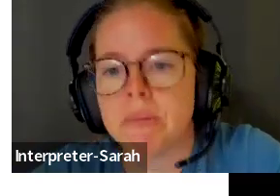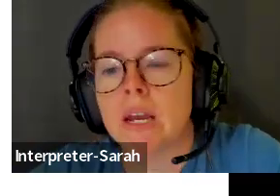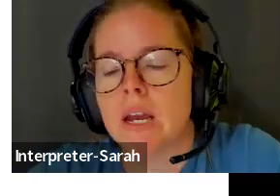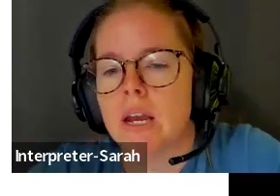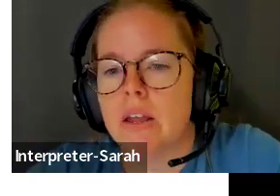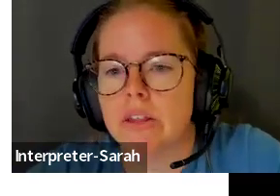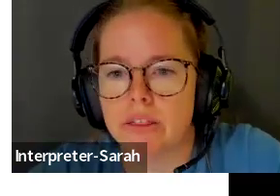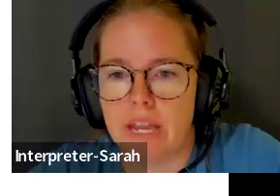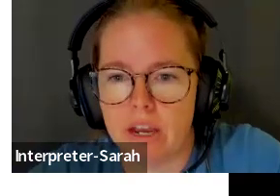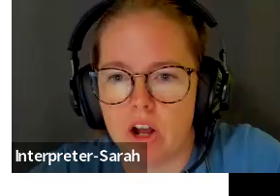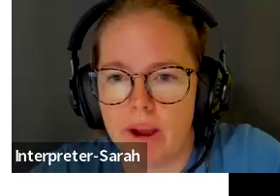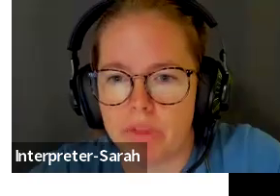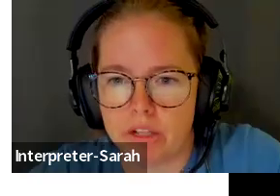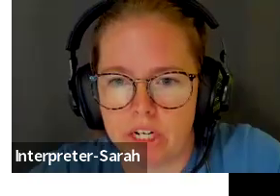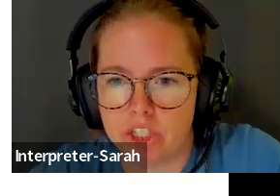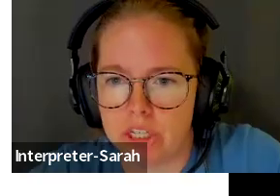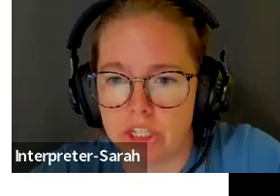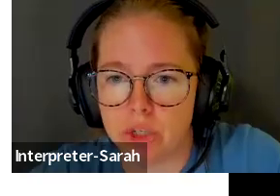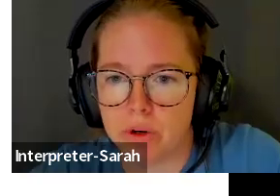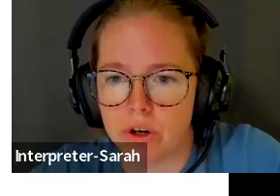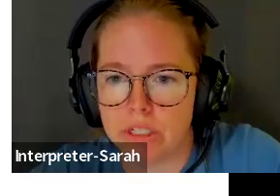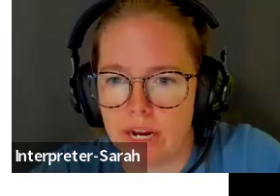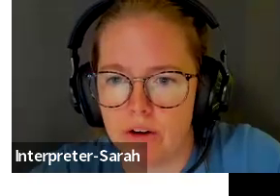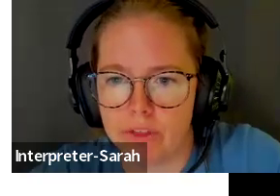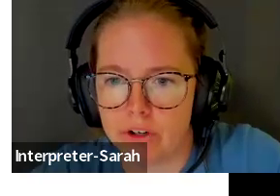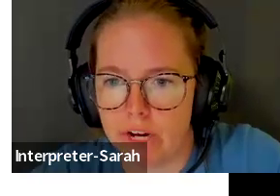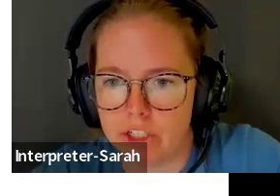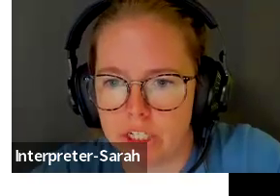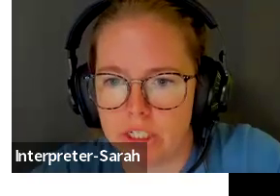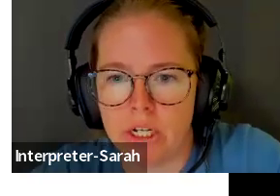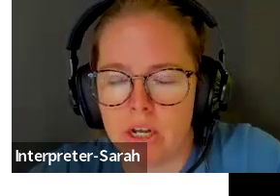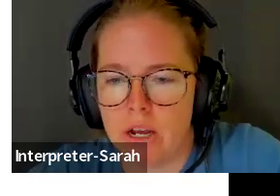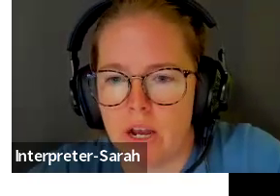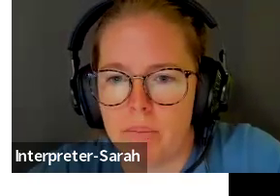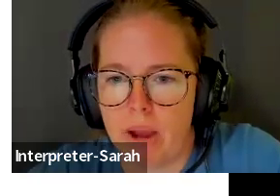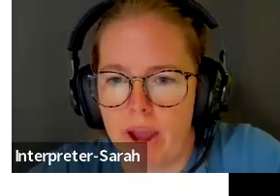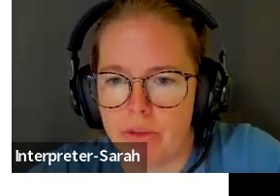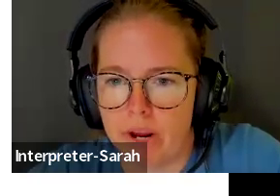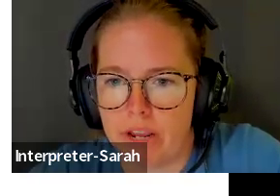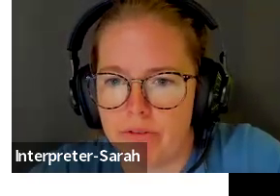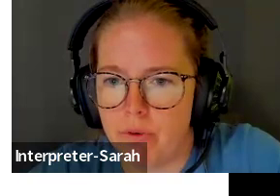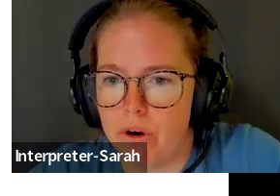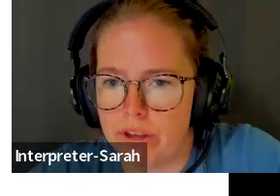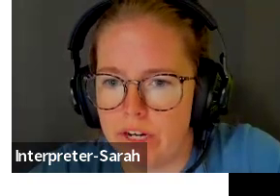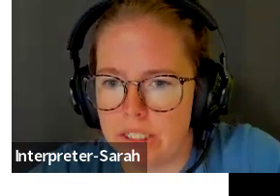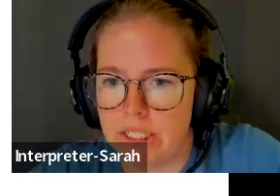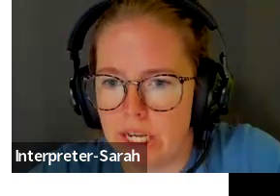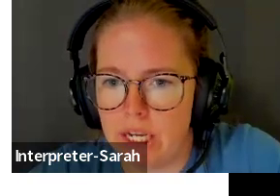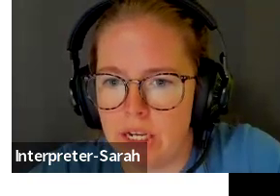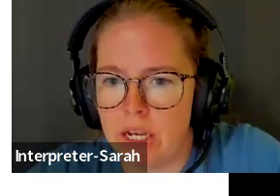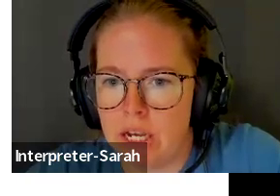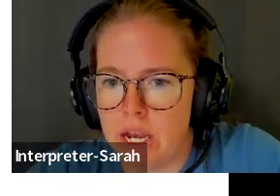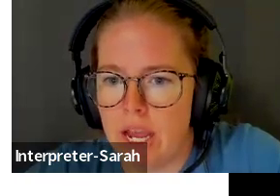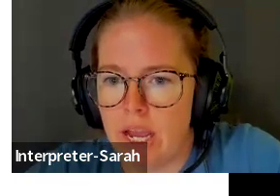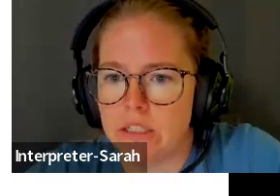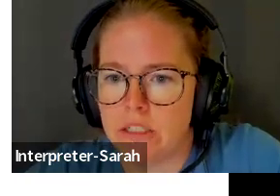clinician. They get called back with the clinician, and the interpreter is there for the duration at the ready for their